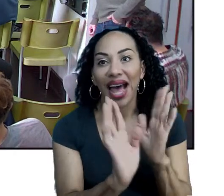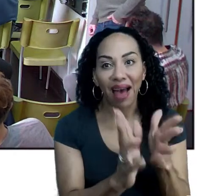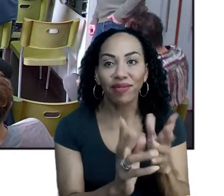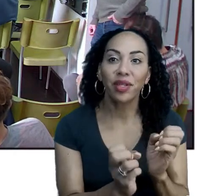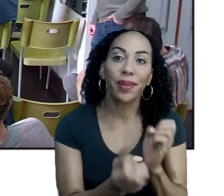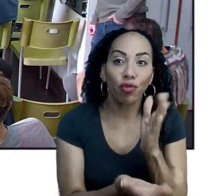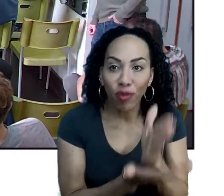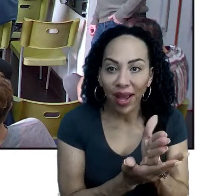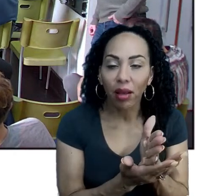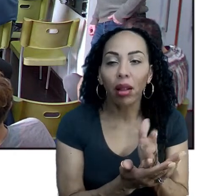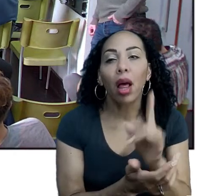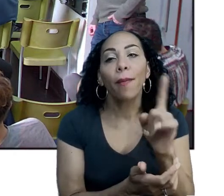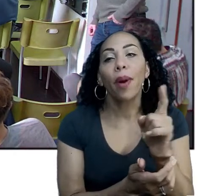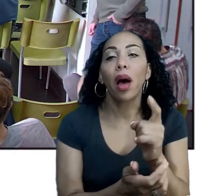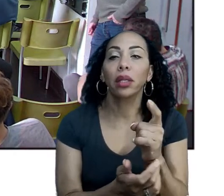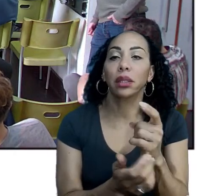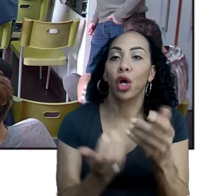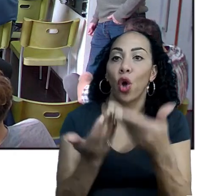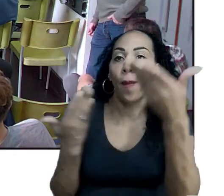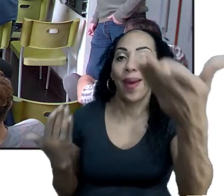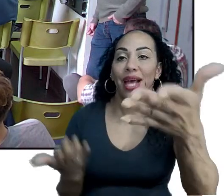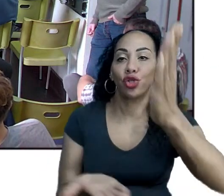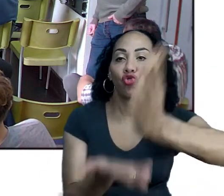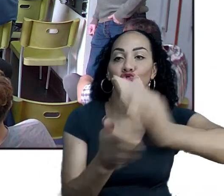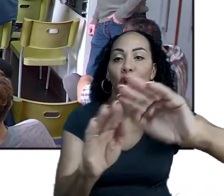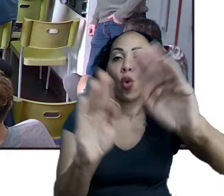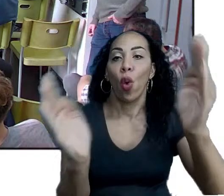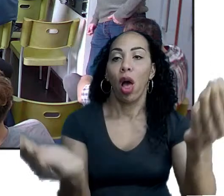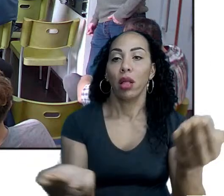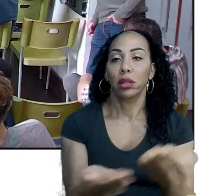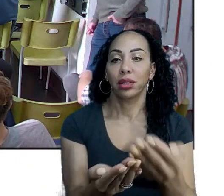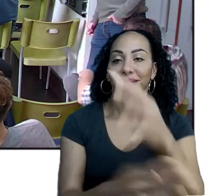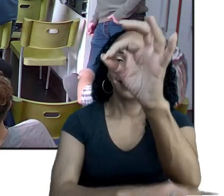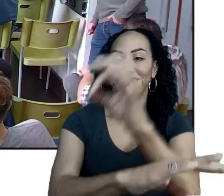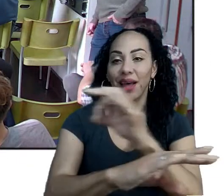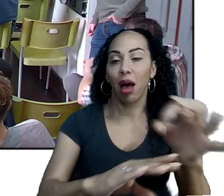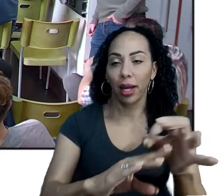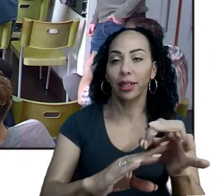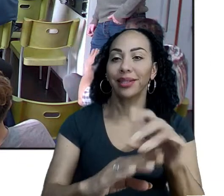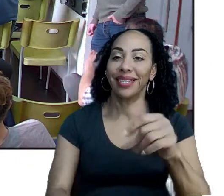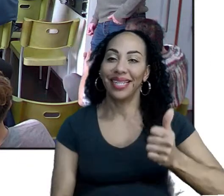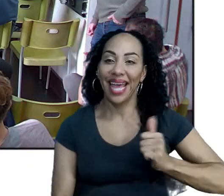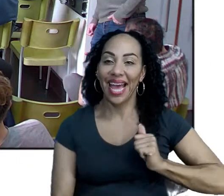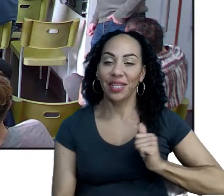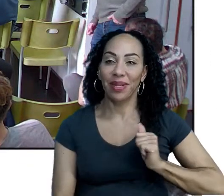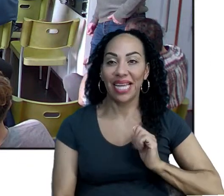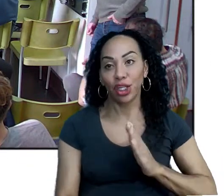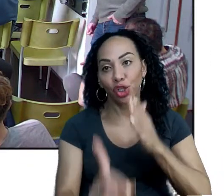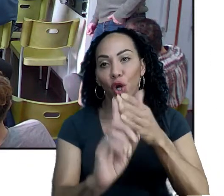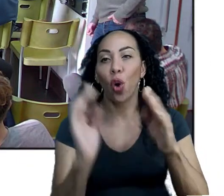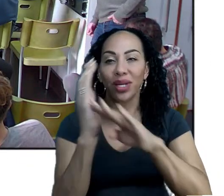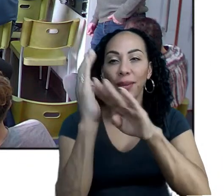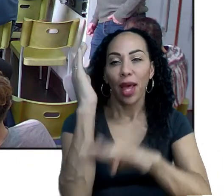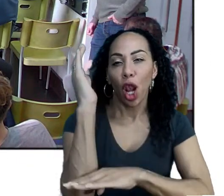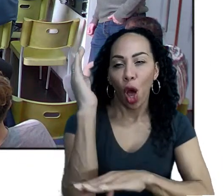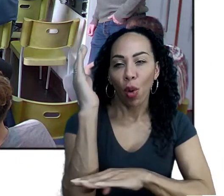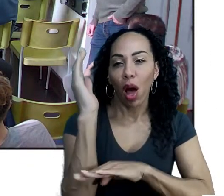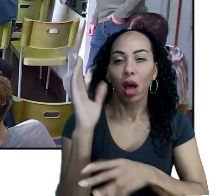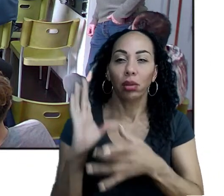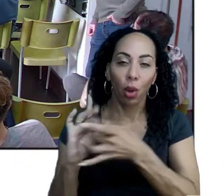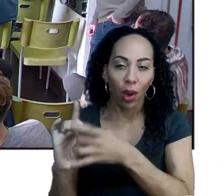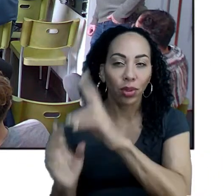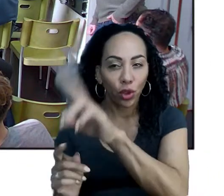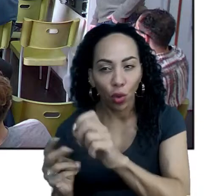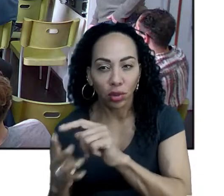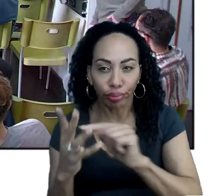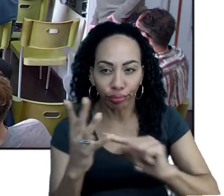lower. I think in terms of like the expression orchestra, we did apply that to expression